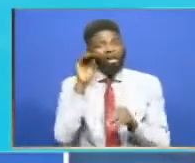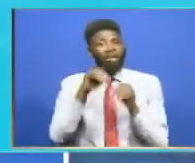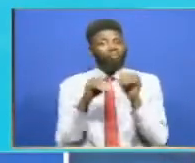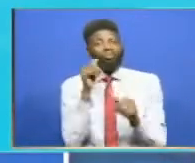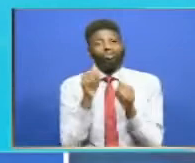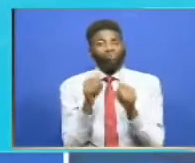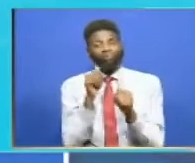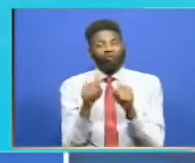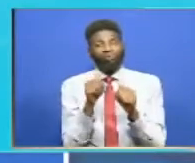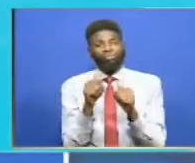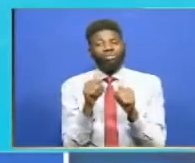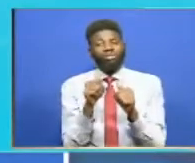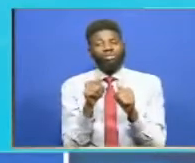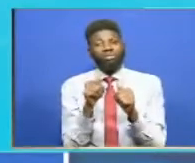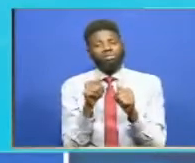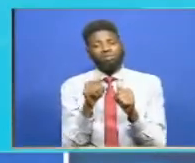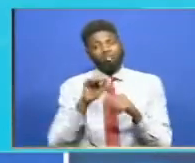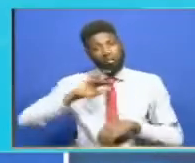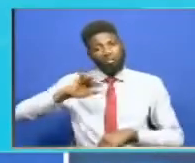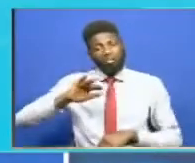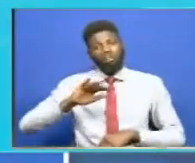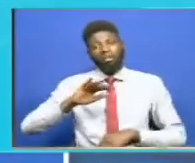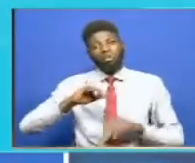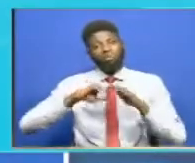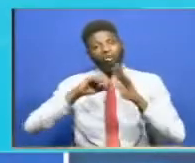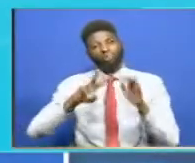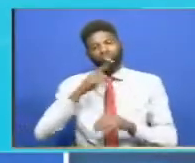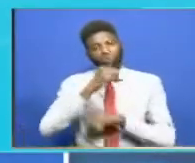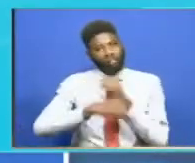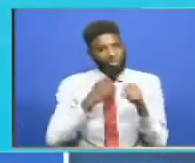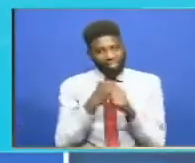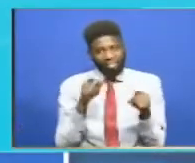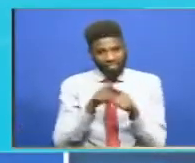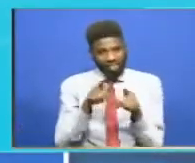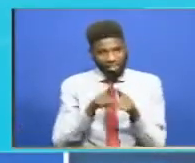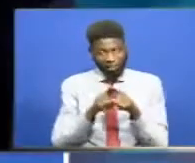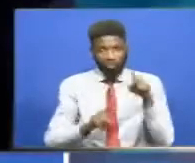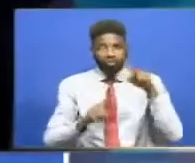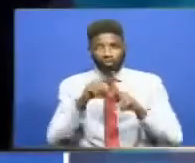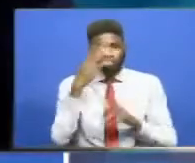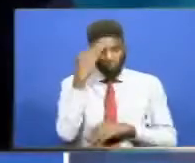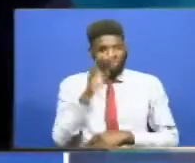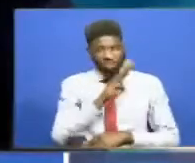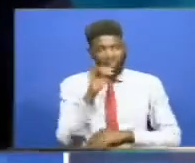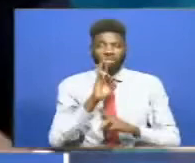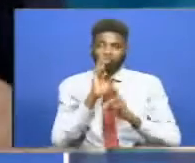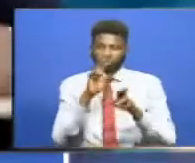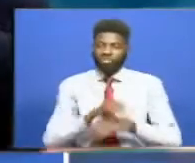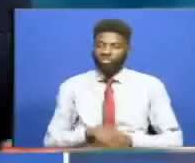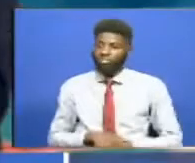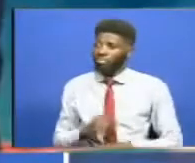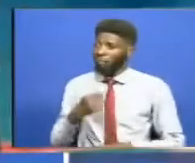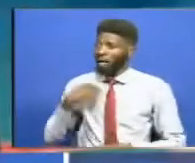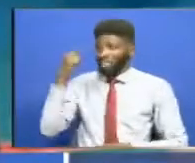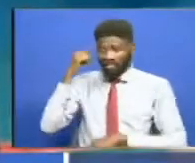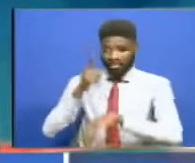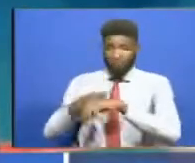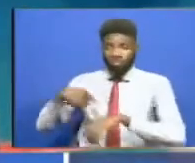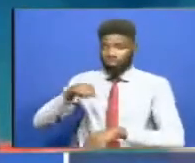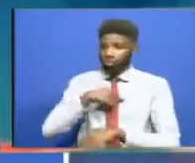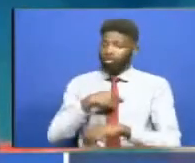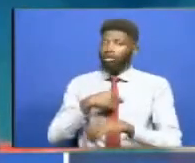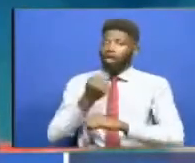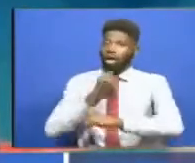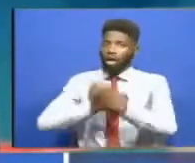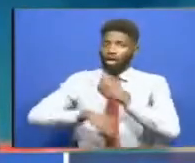less than 2 years ago, and especially when it comes to the BBI report? I think if we implement the report and if we create unity,